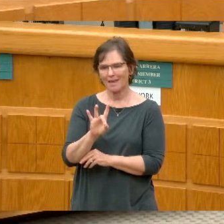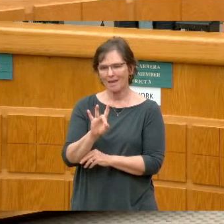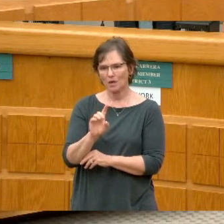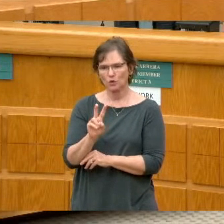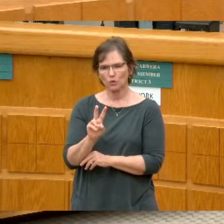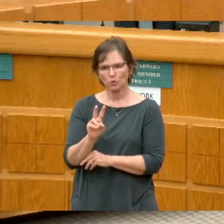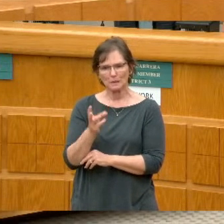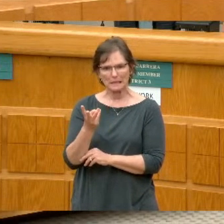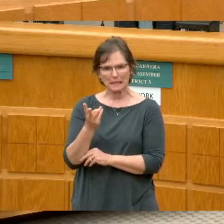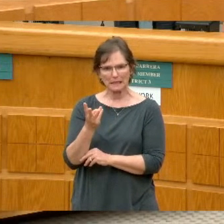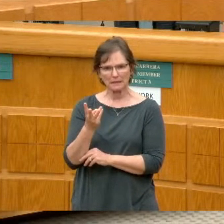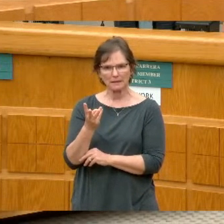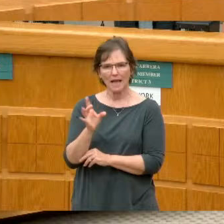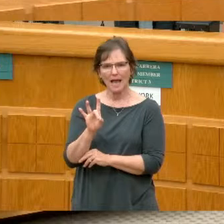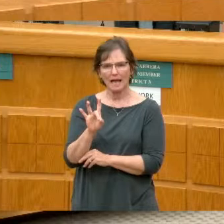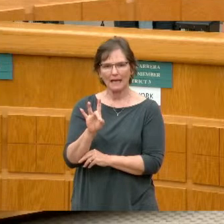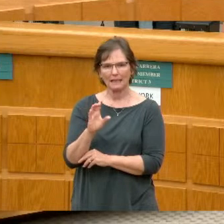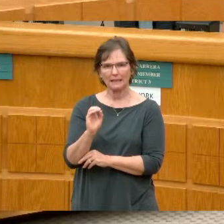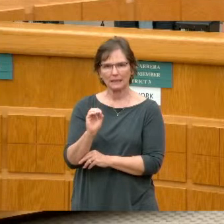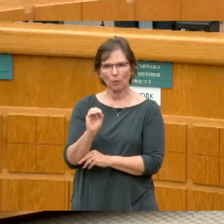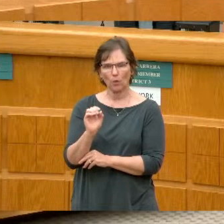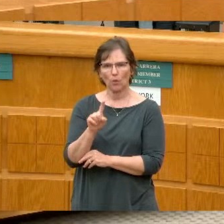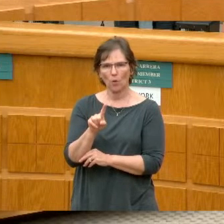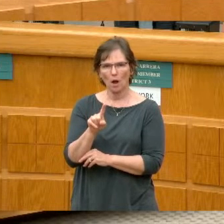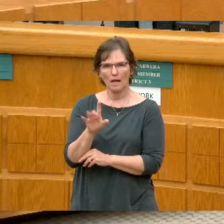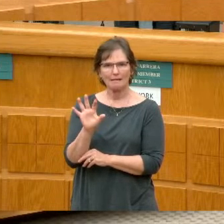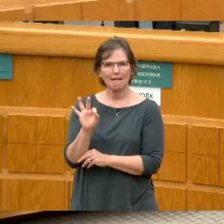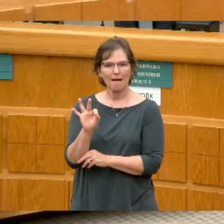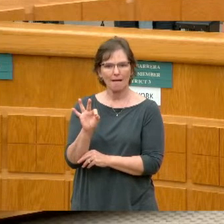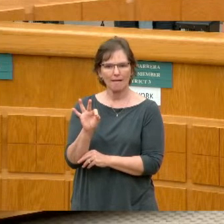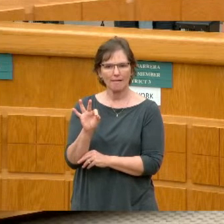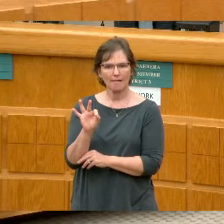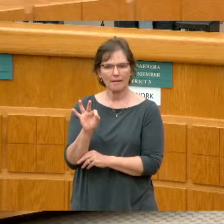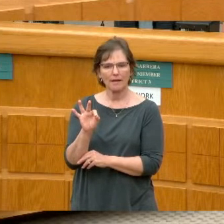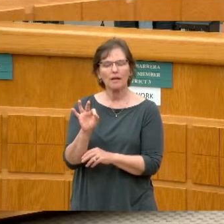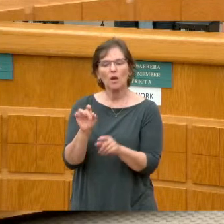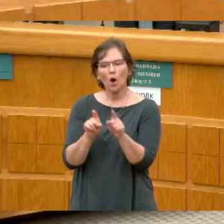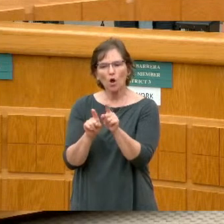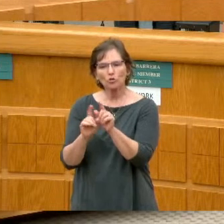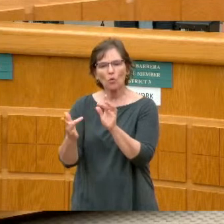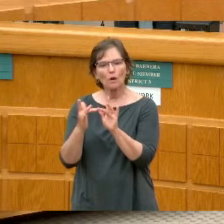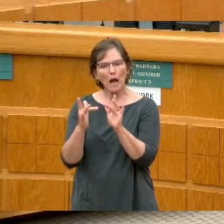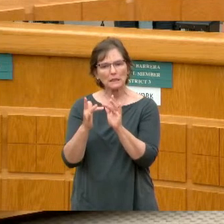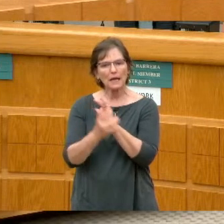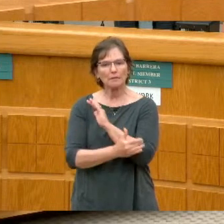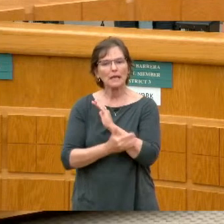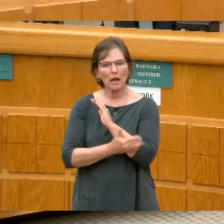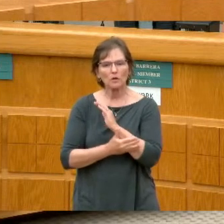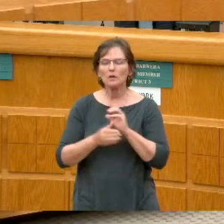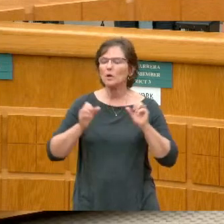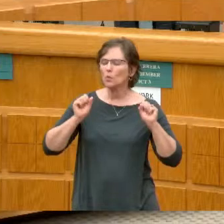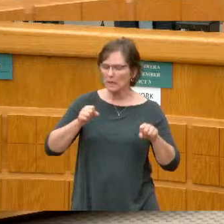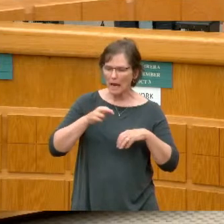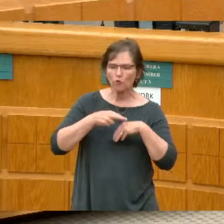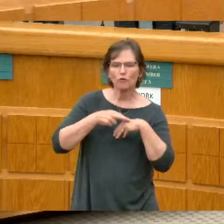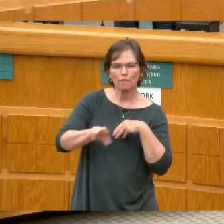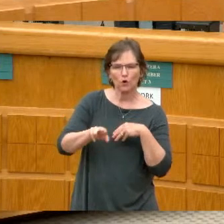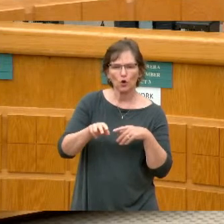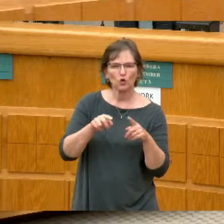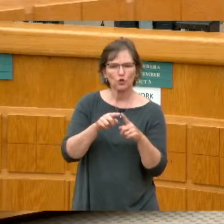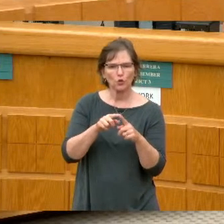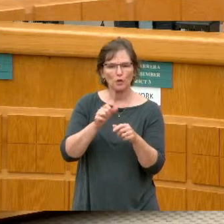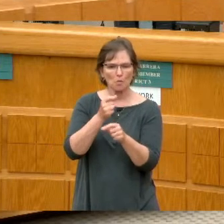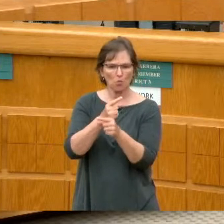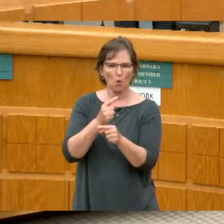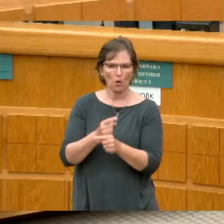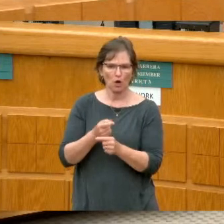resources that we've already talked about, the COVID-19 clinic. And for more information about the clinic, or if you